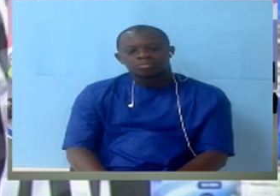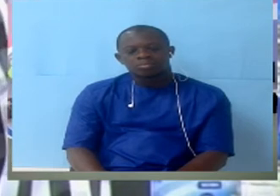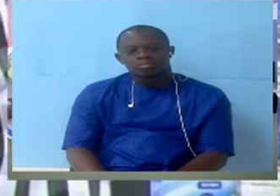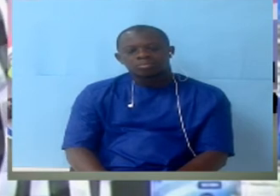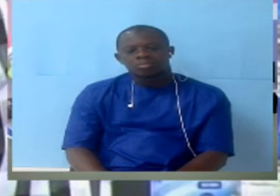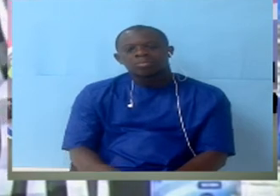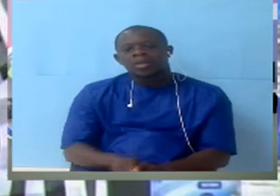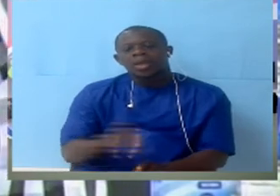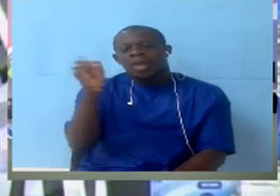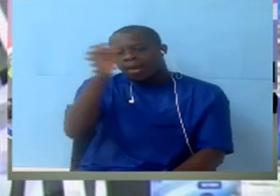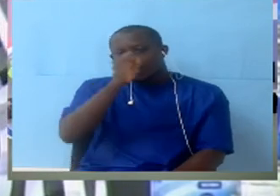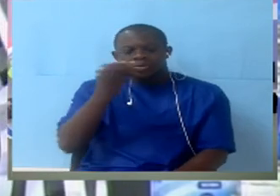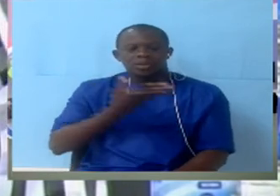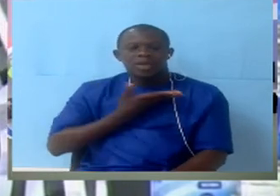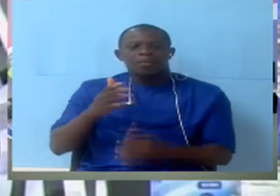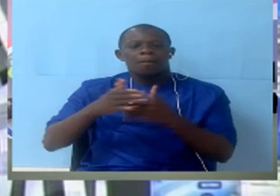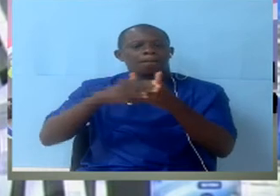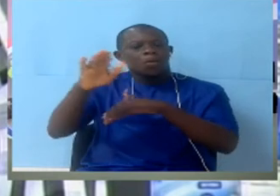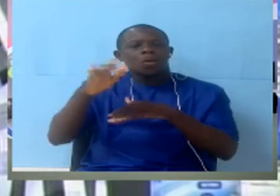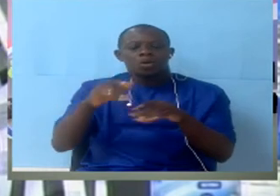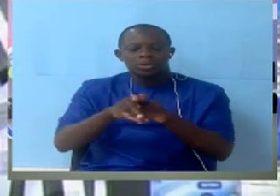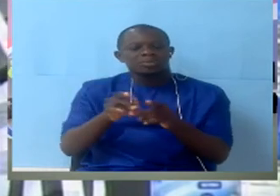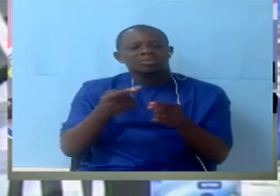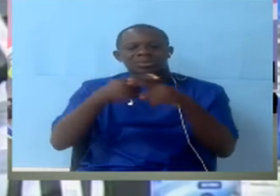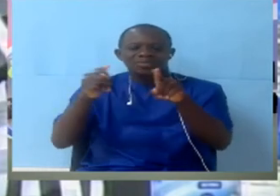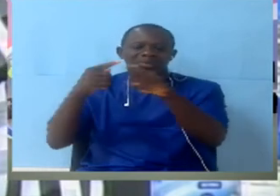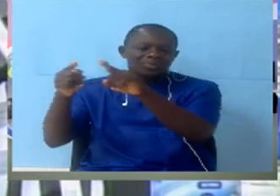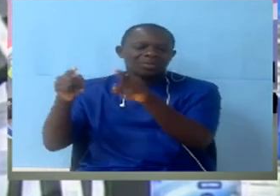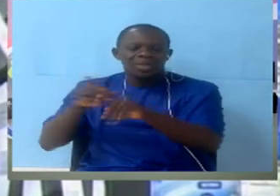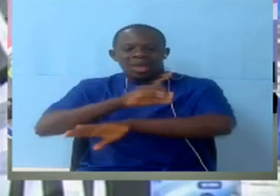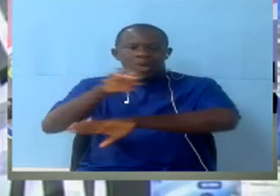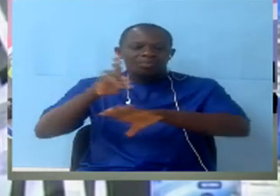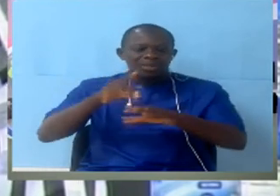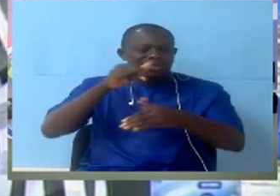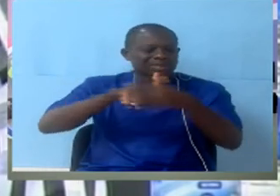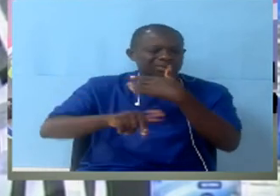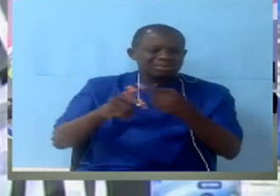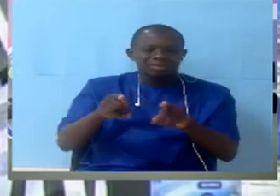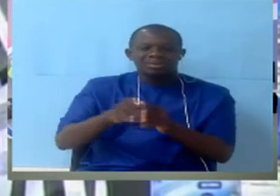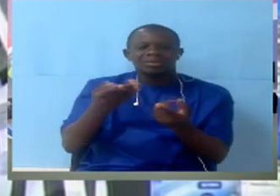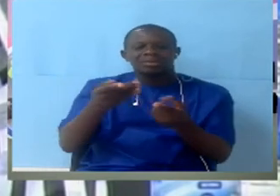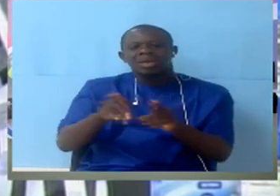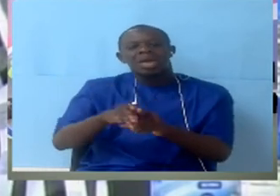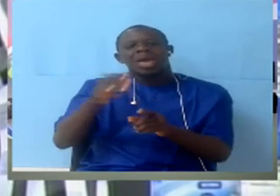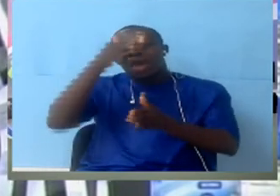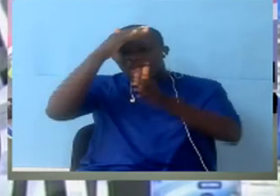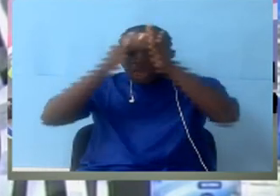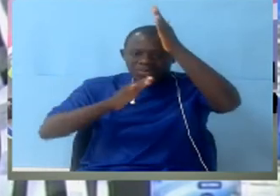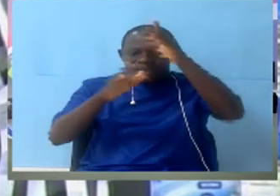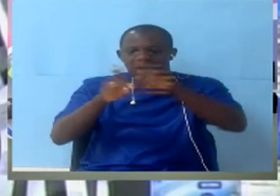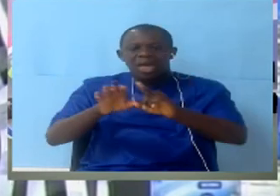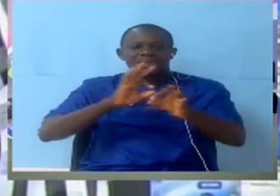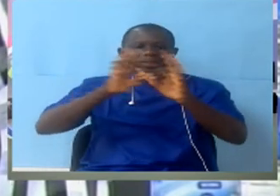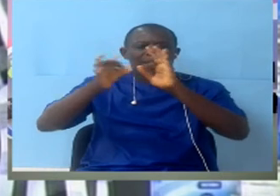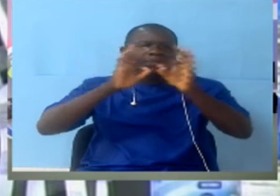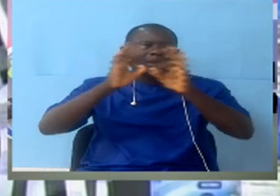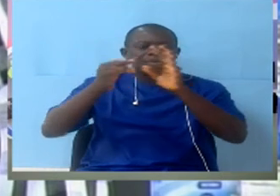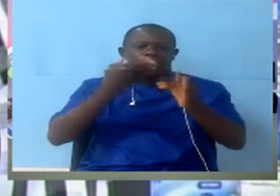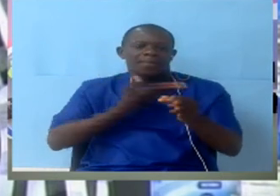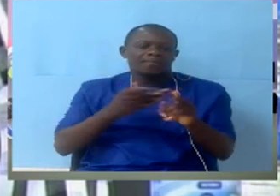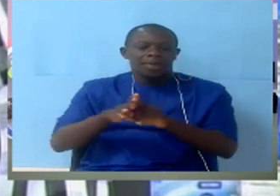sorona. Because there were many factions in the army, and tribalism was ripe in the army. And if they don't trust you,